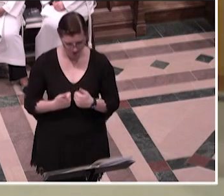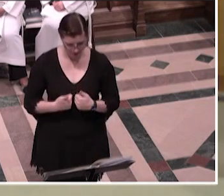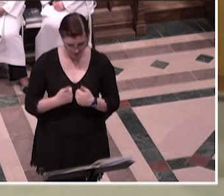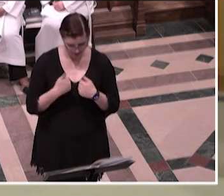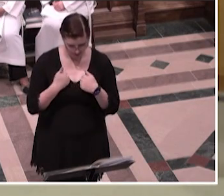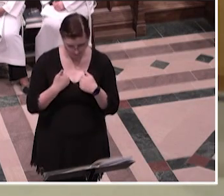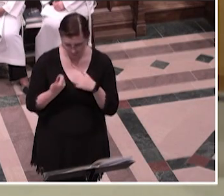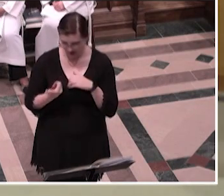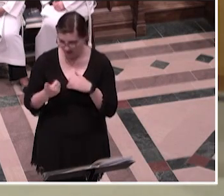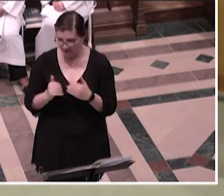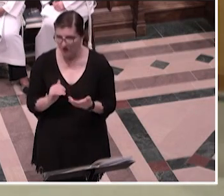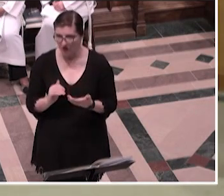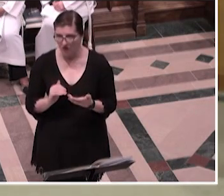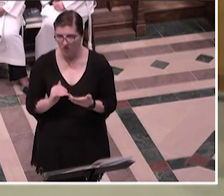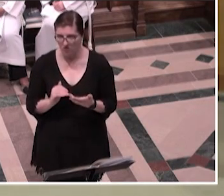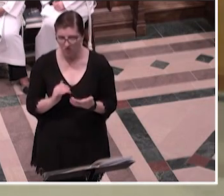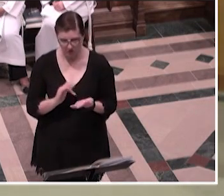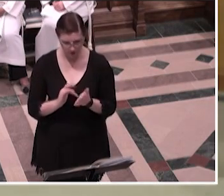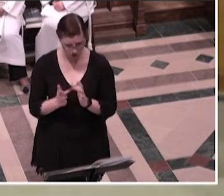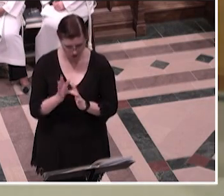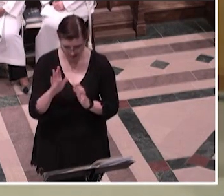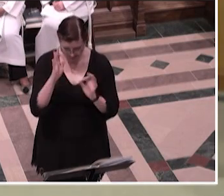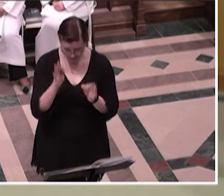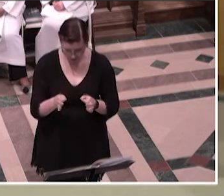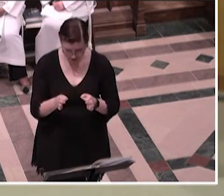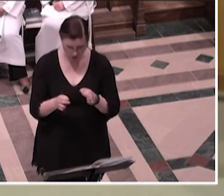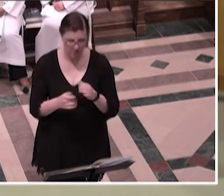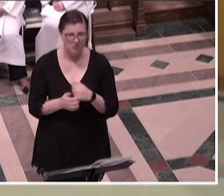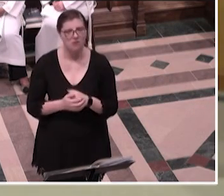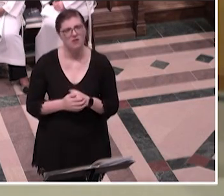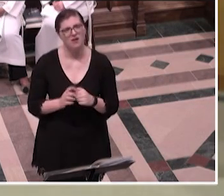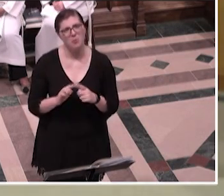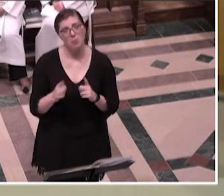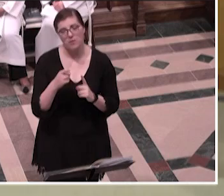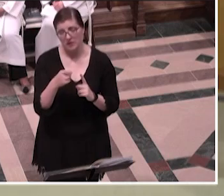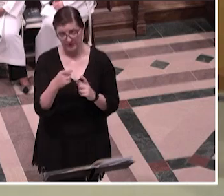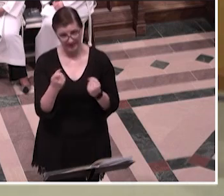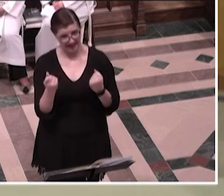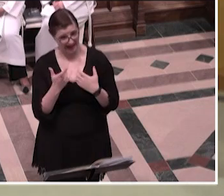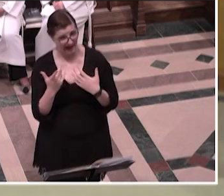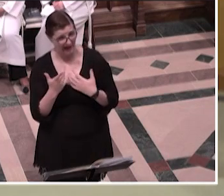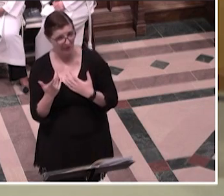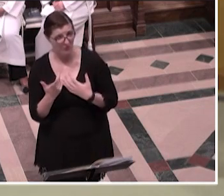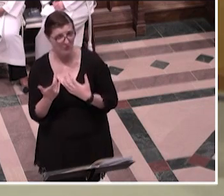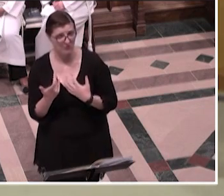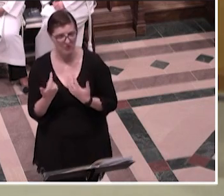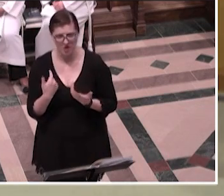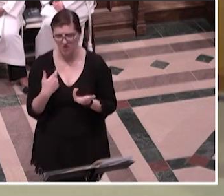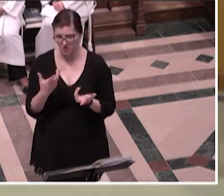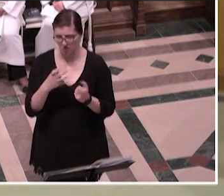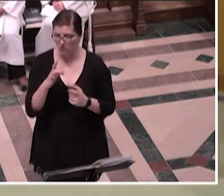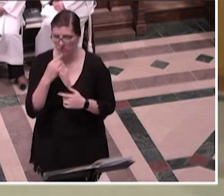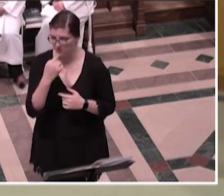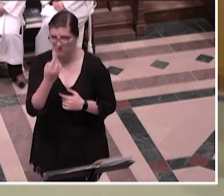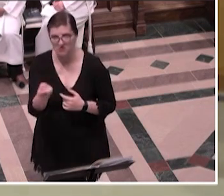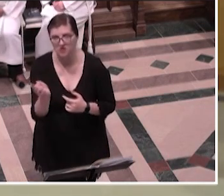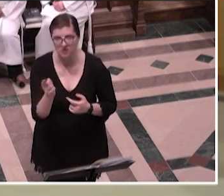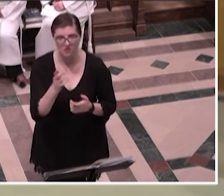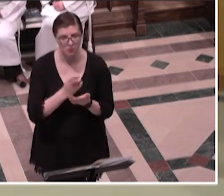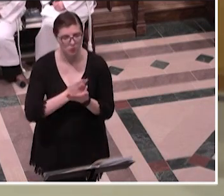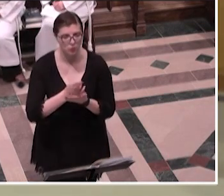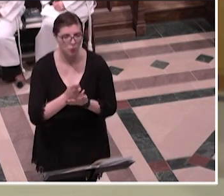him. But is he a coward, unwilling to profess the truth as he understands